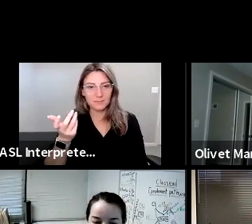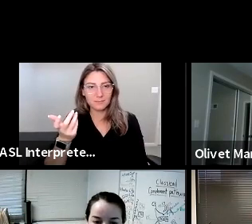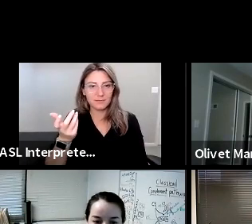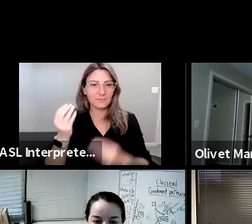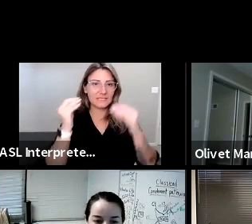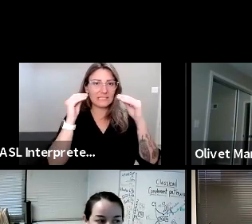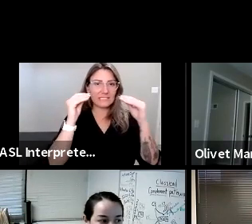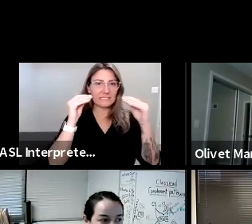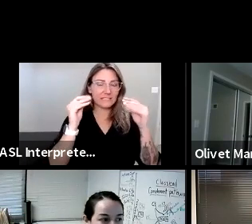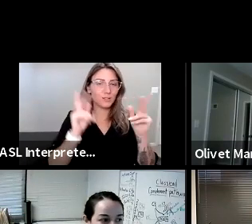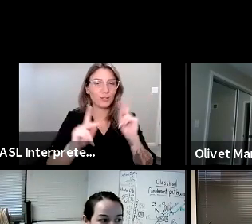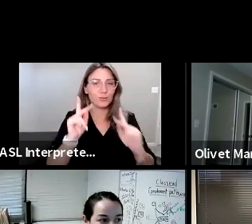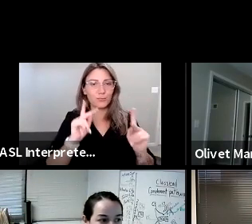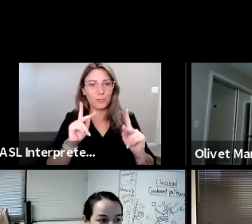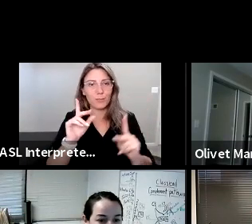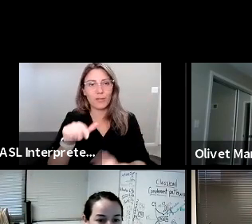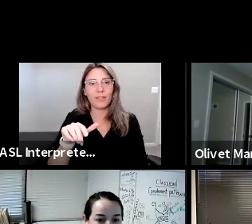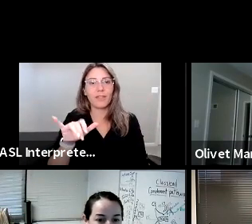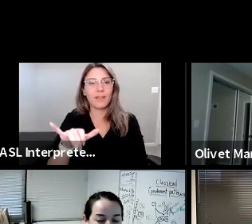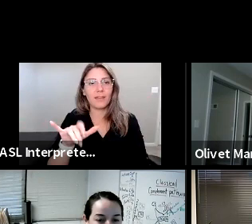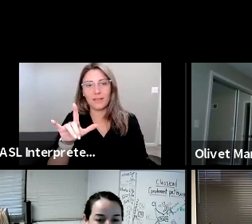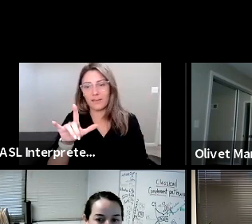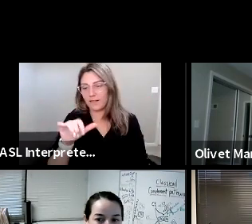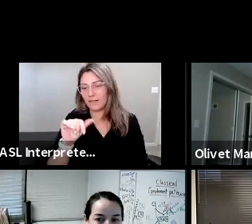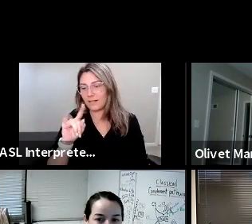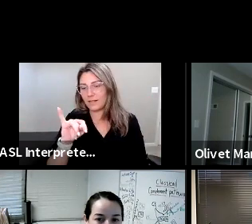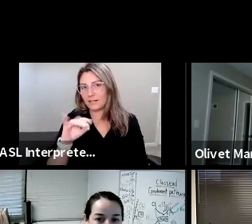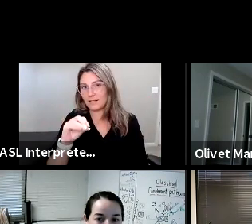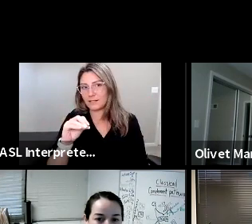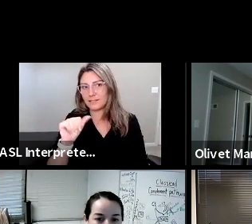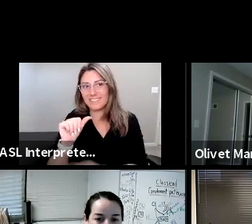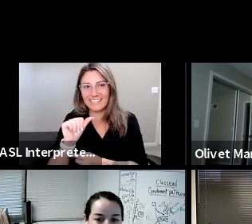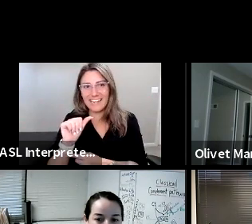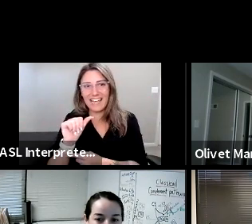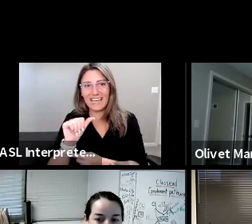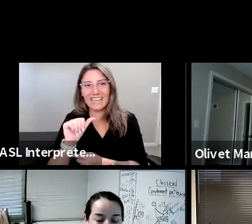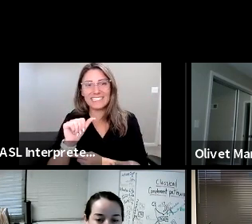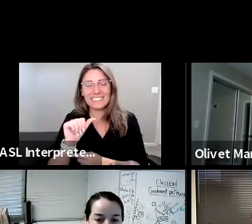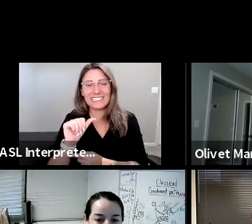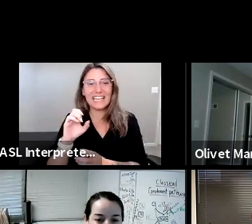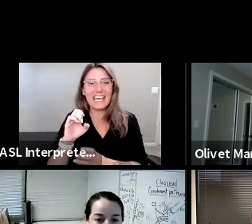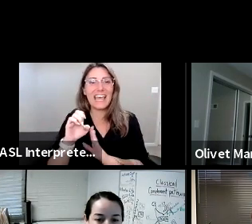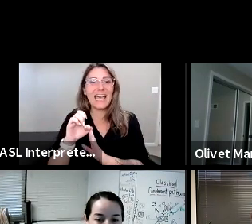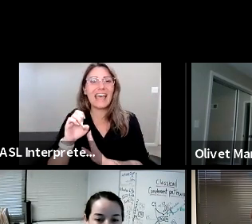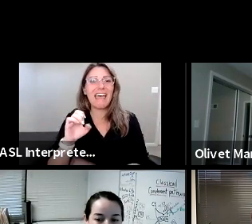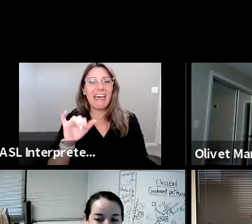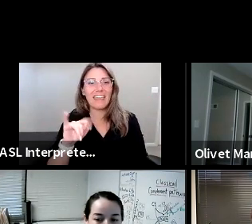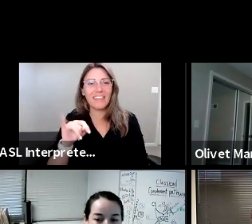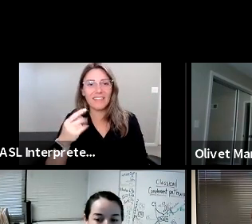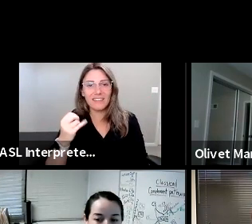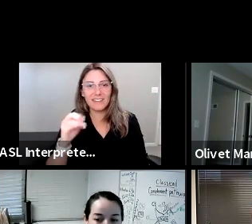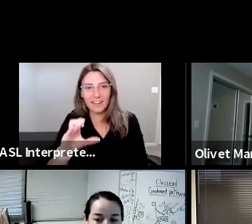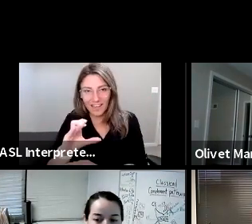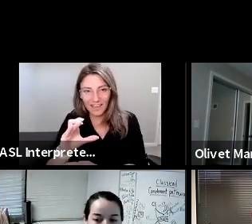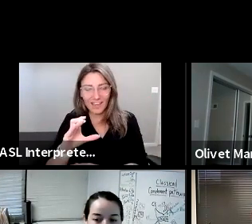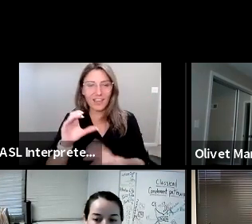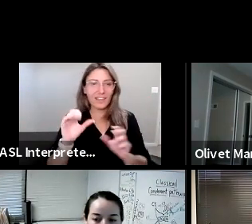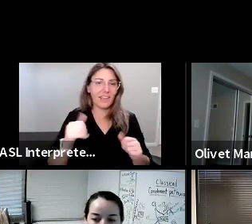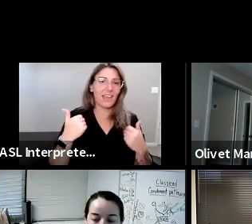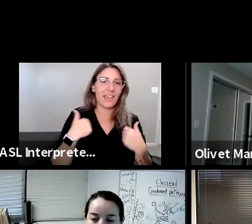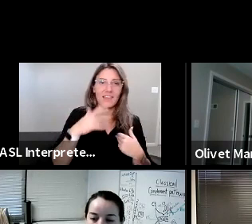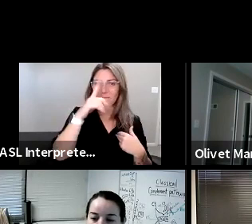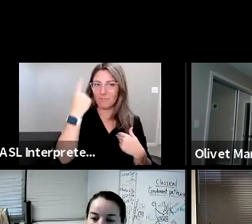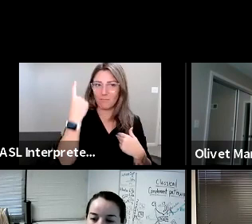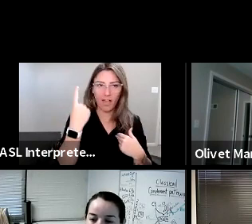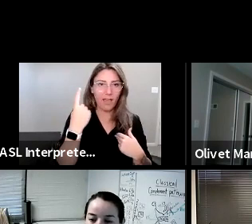teaching people that Latino is ethnicity and not race, that we can have Black or African-American